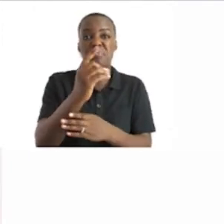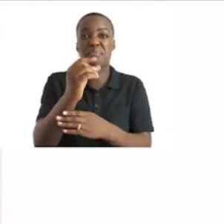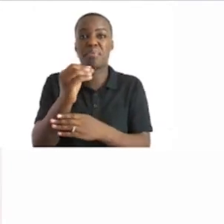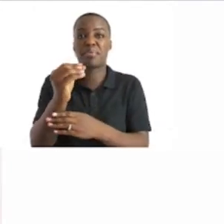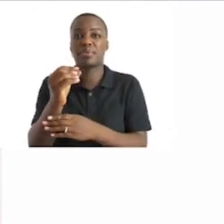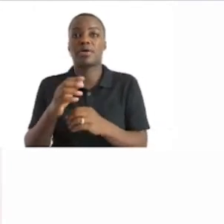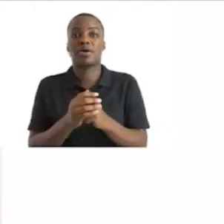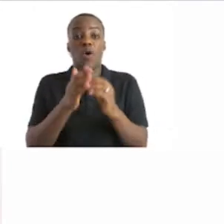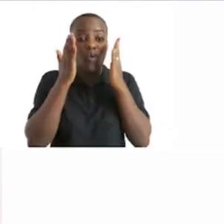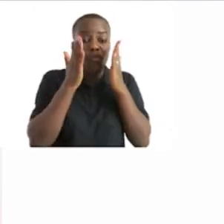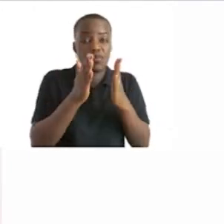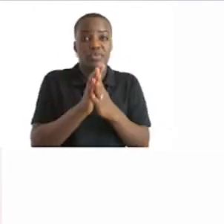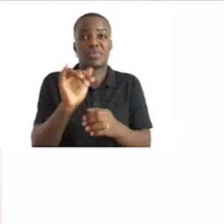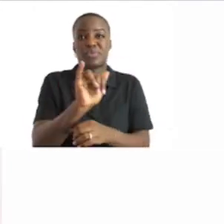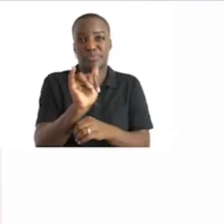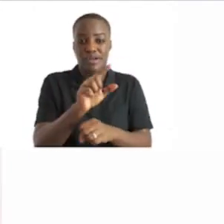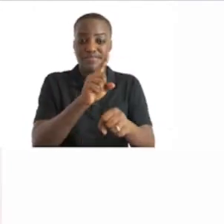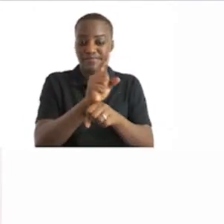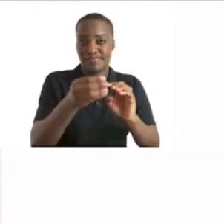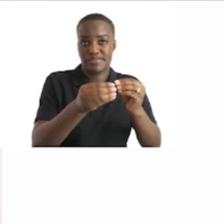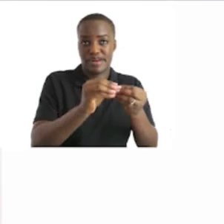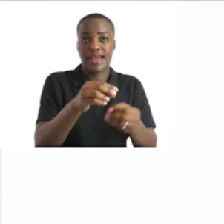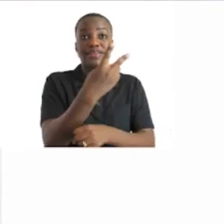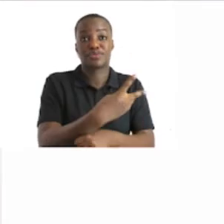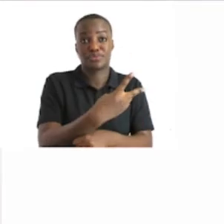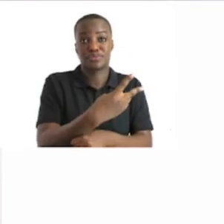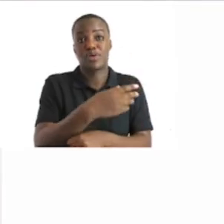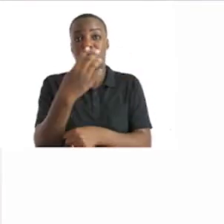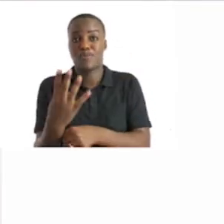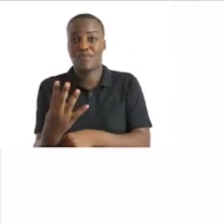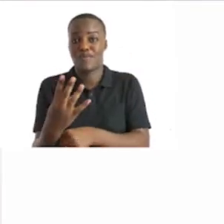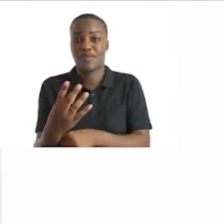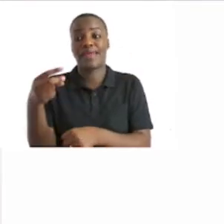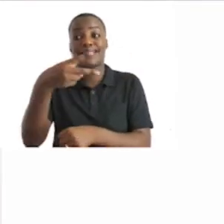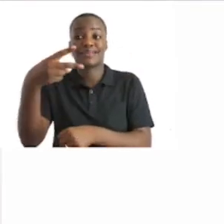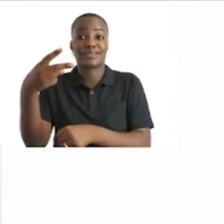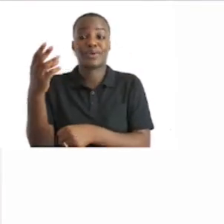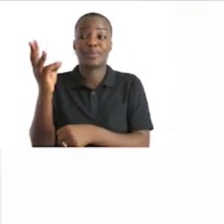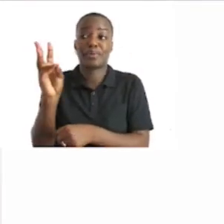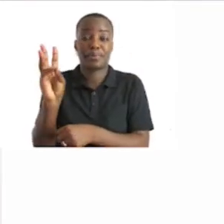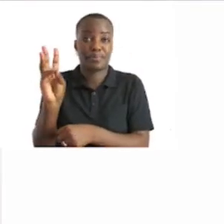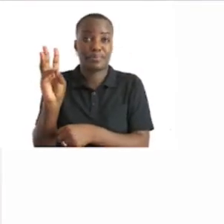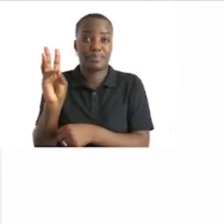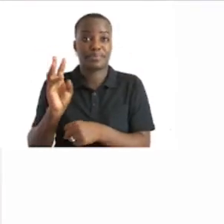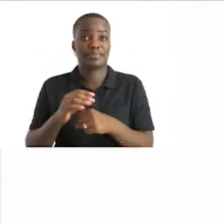only focusing on the first digits, which are 2, 4, and then they came up with